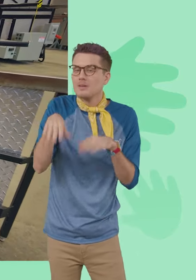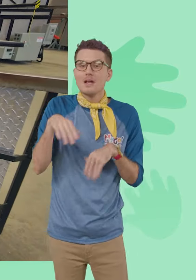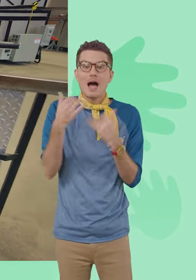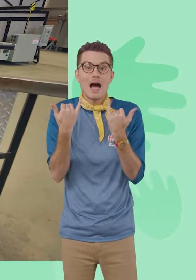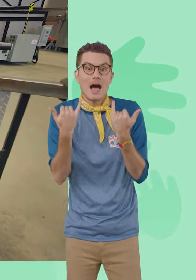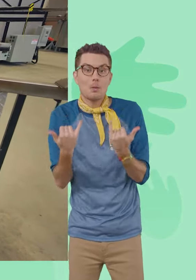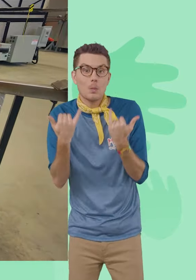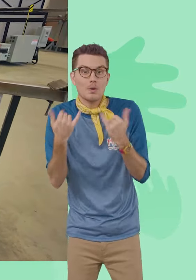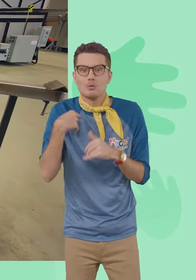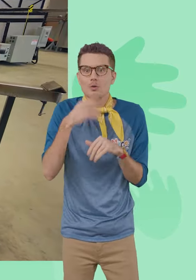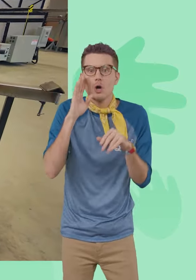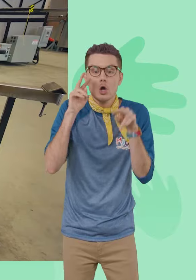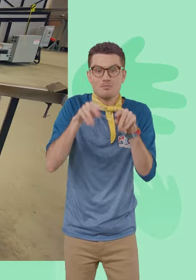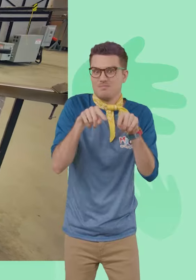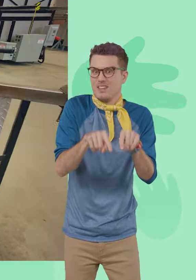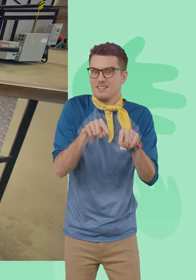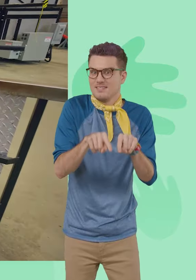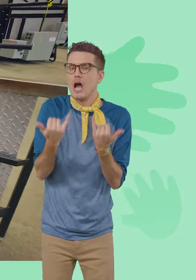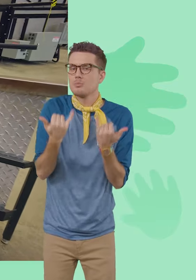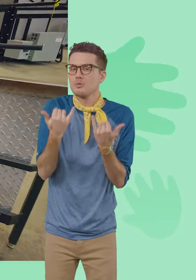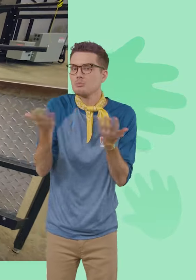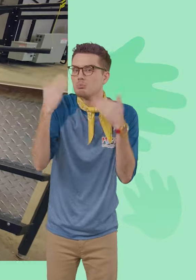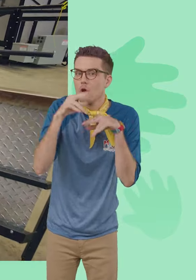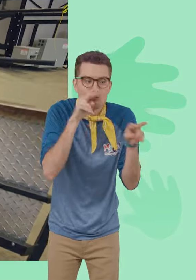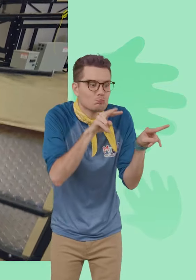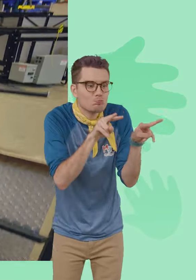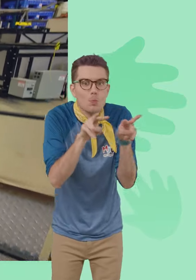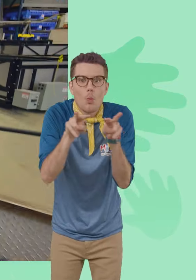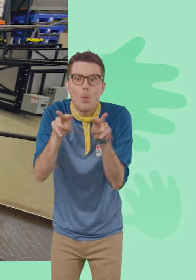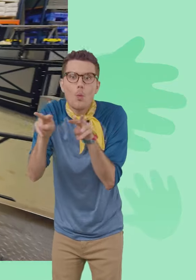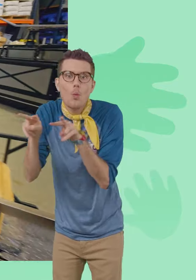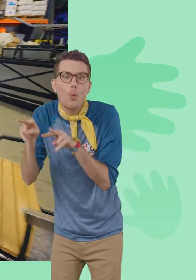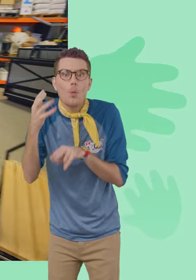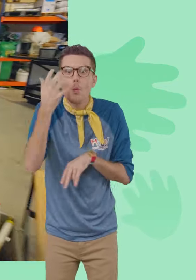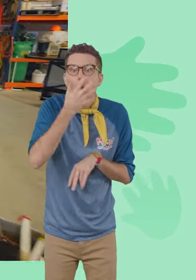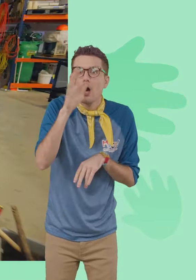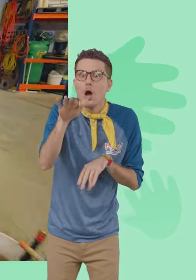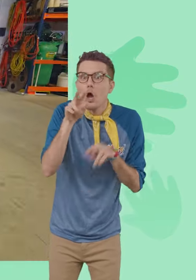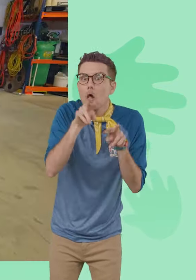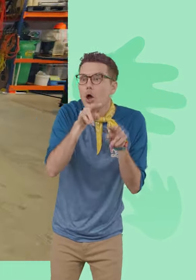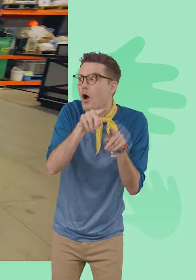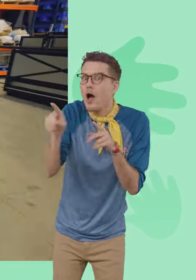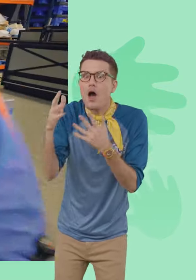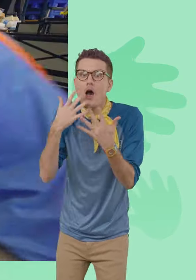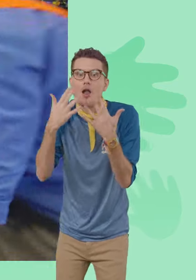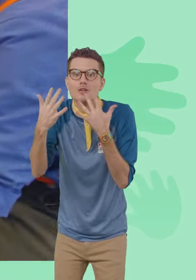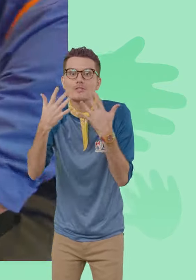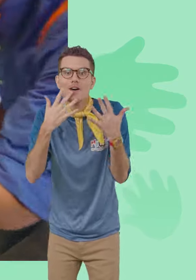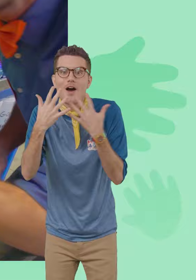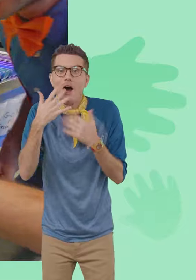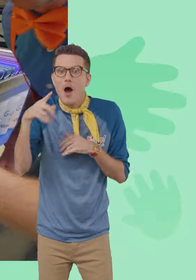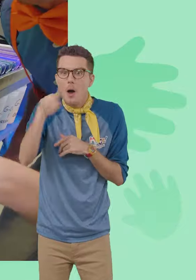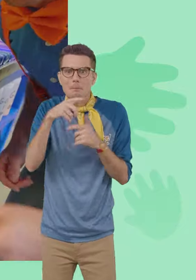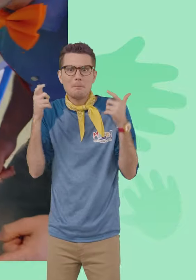Yeah, we'll look into these a little bit later. But for now, come check this out.